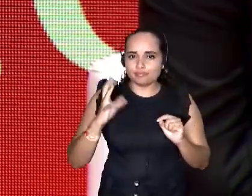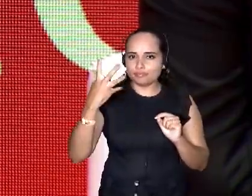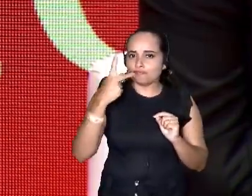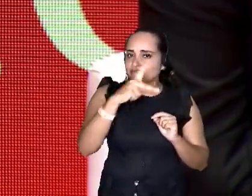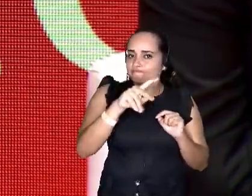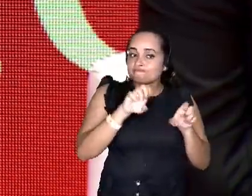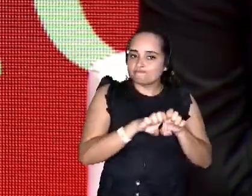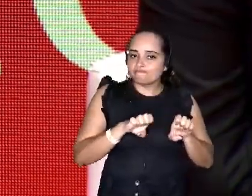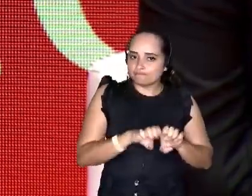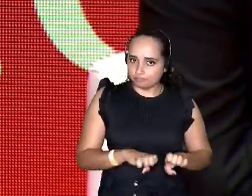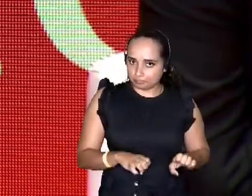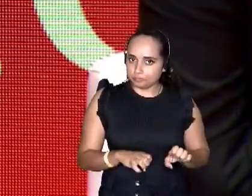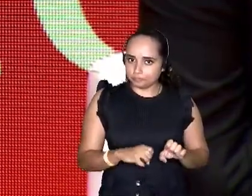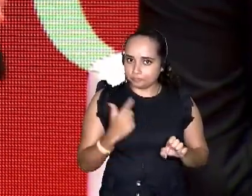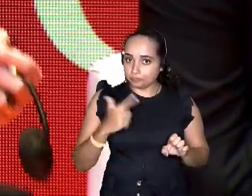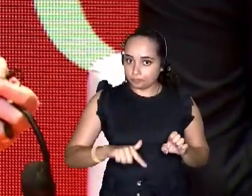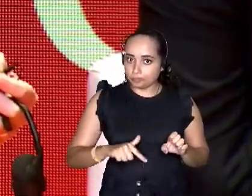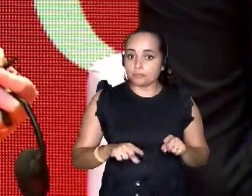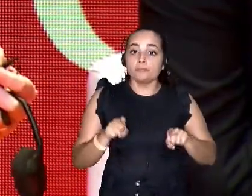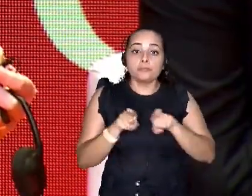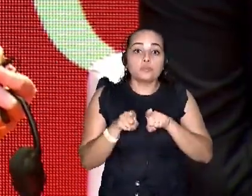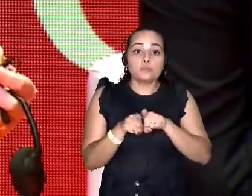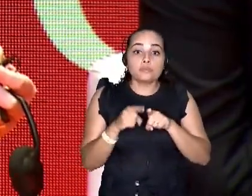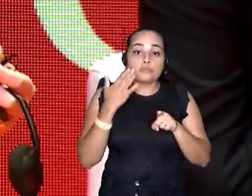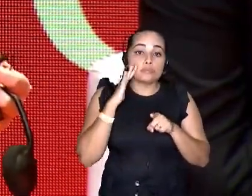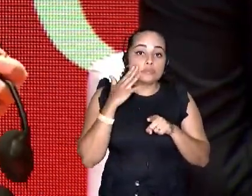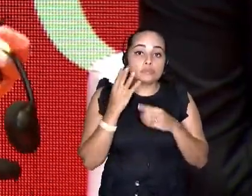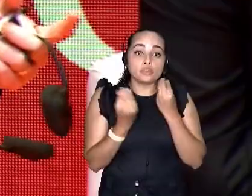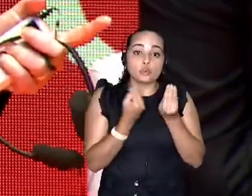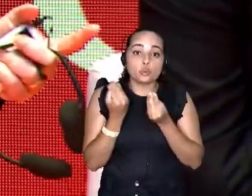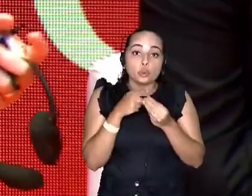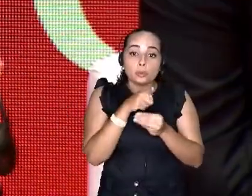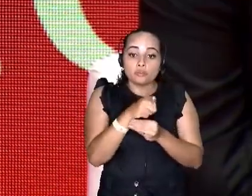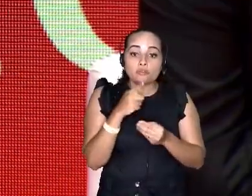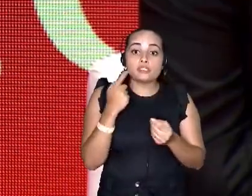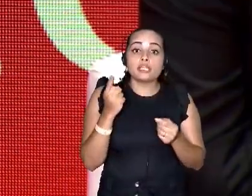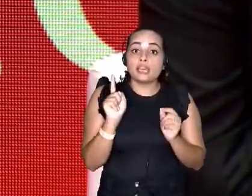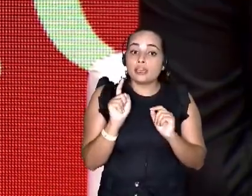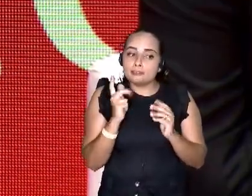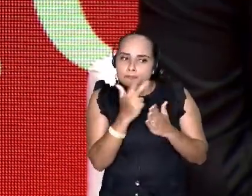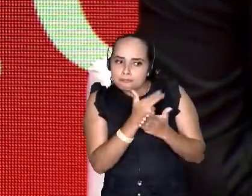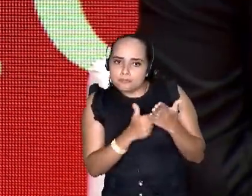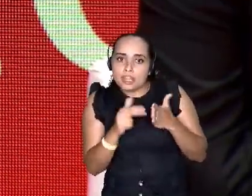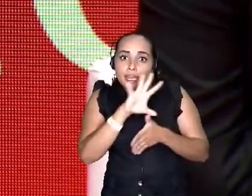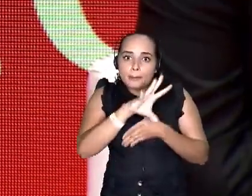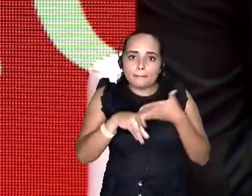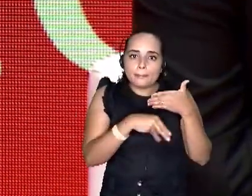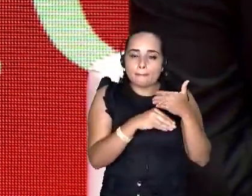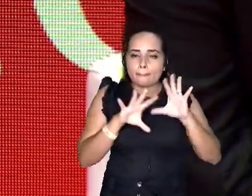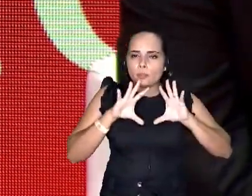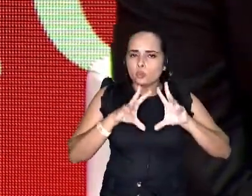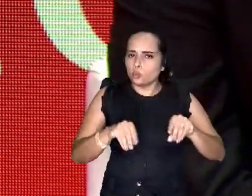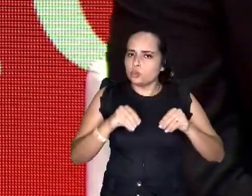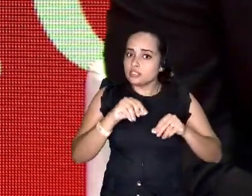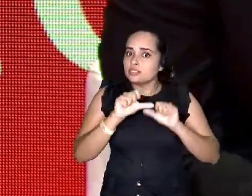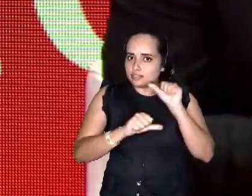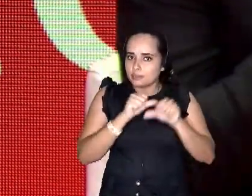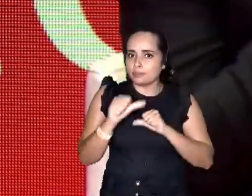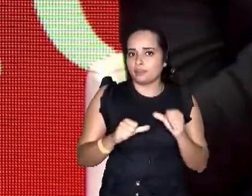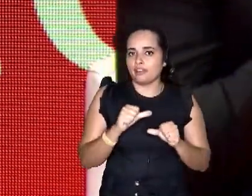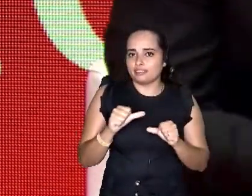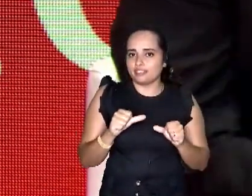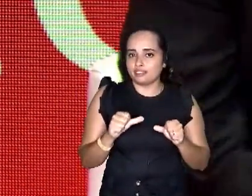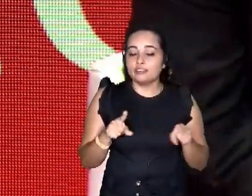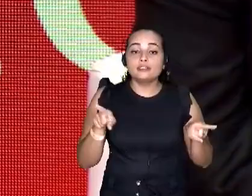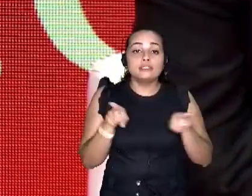okay, how do you actually design and implement the new transfer pricing policy? And as Durval said, at the same time, you have to take care of the transition. So